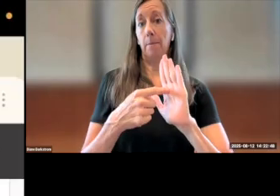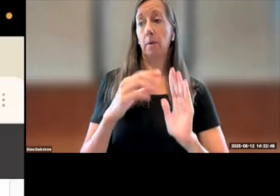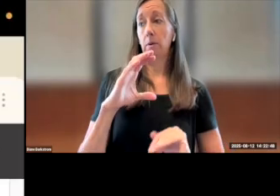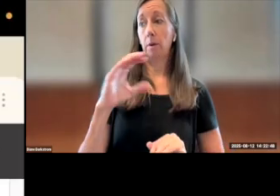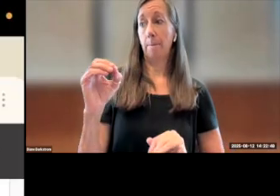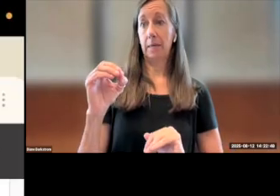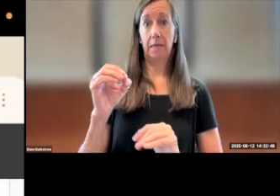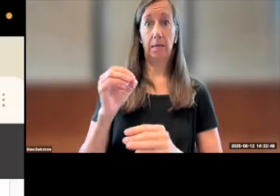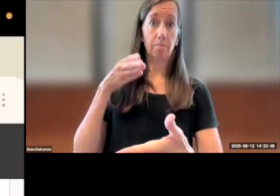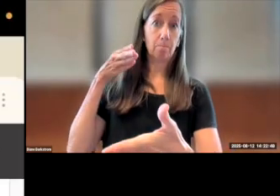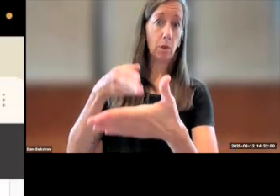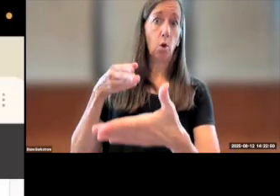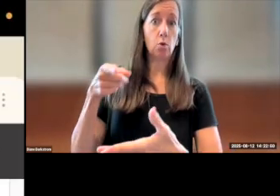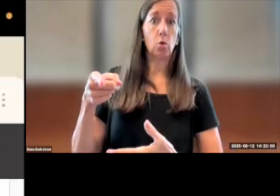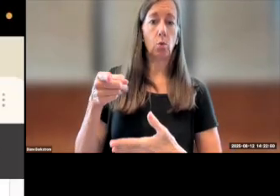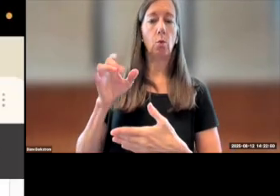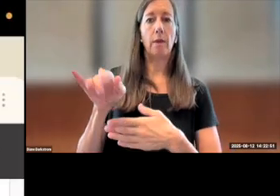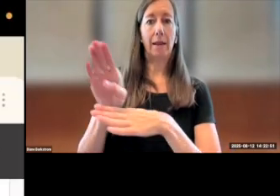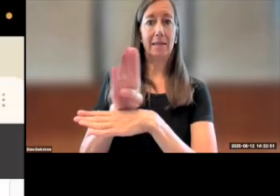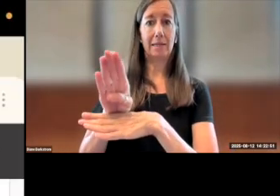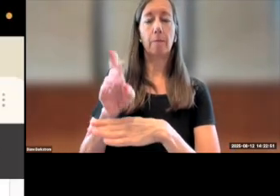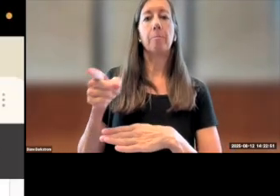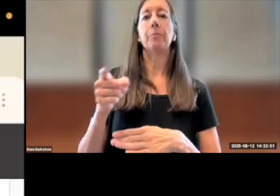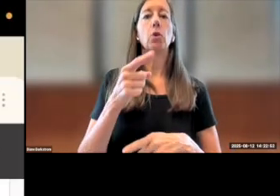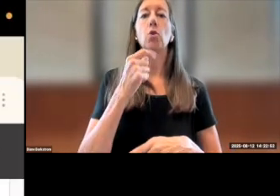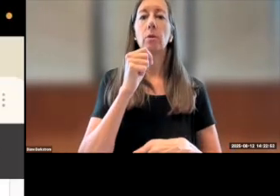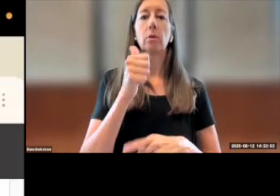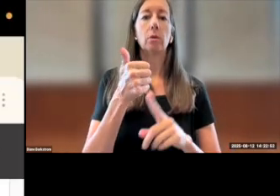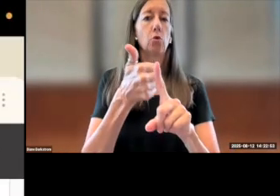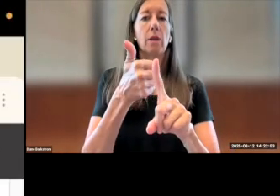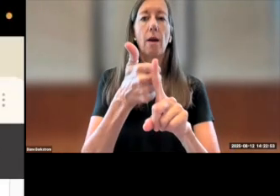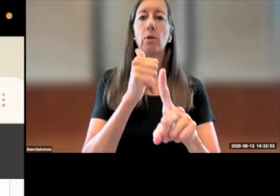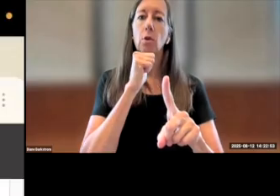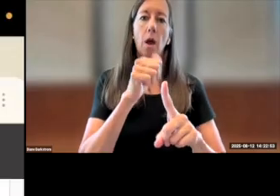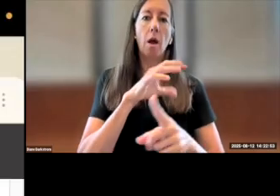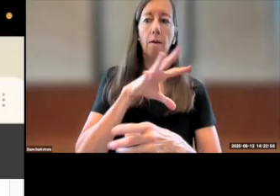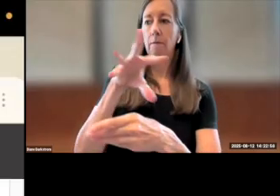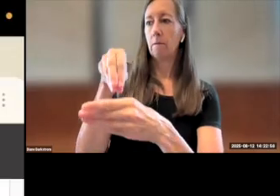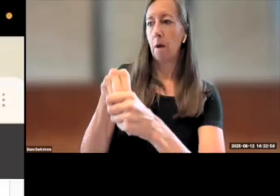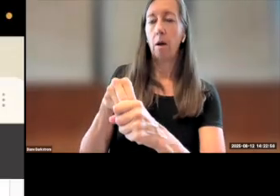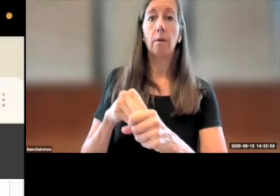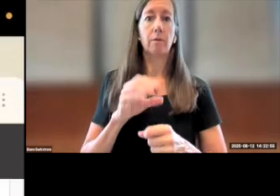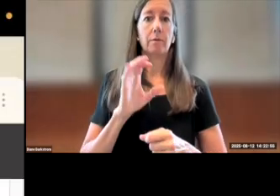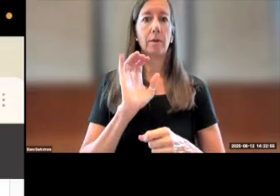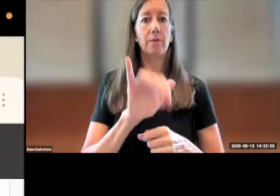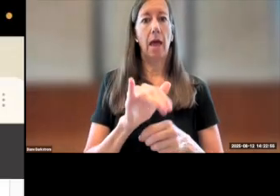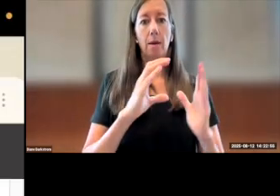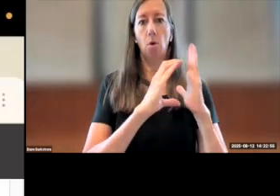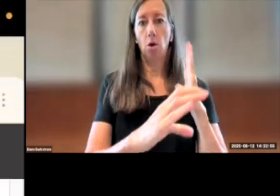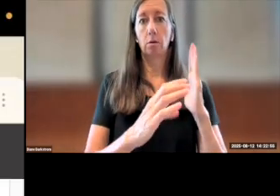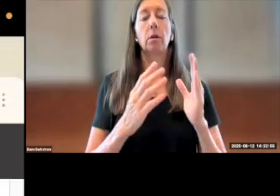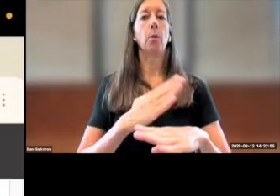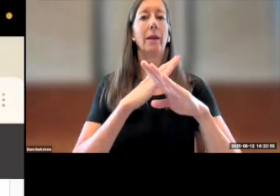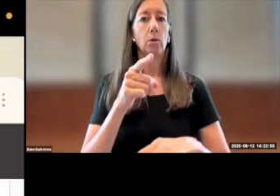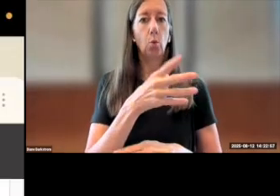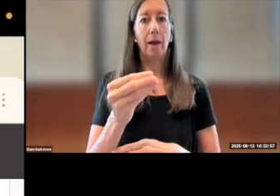you are not going to be a part of that lawsuit. That protects you and your personal assets. This is a very important clause. Make